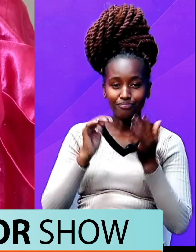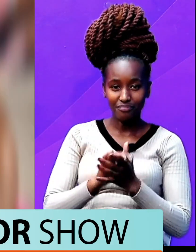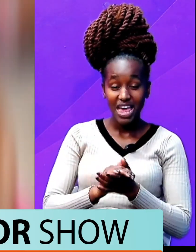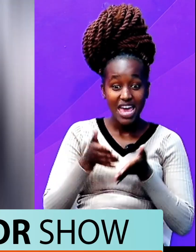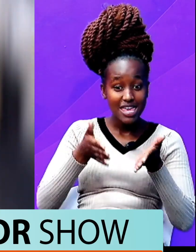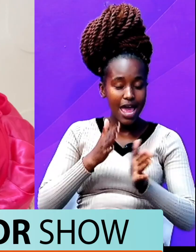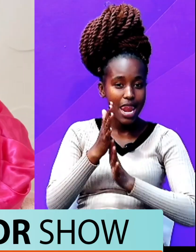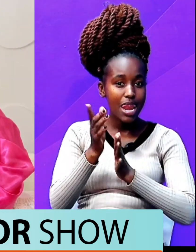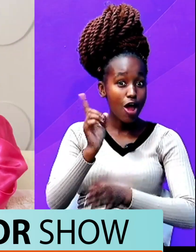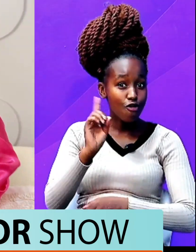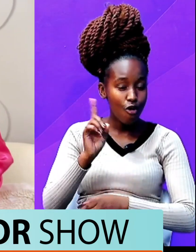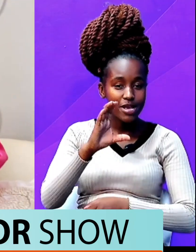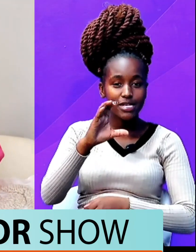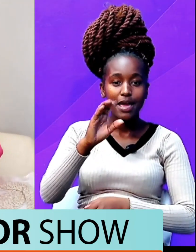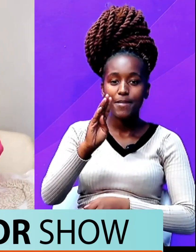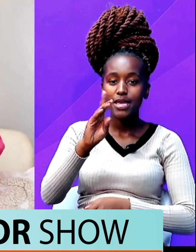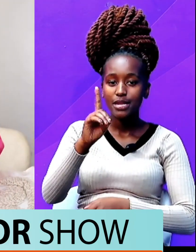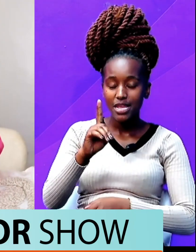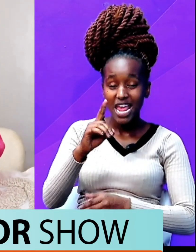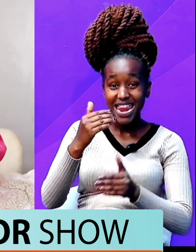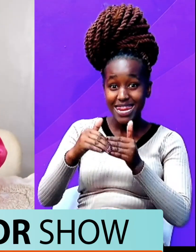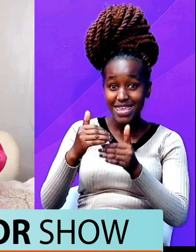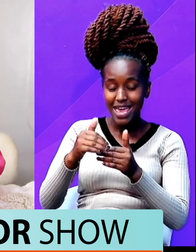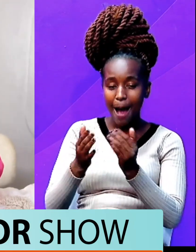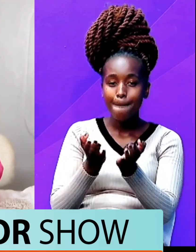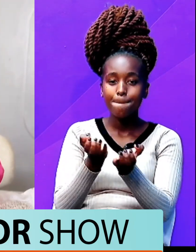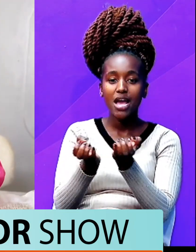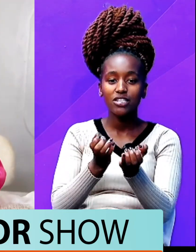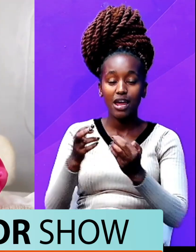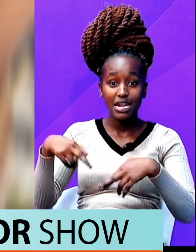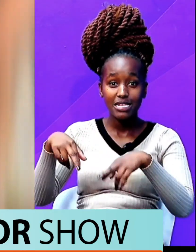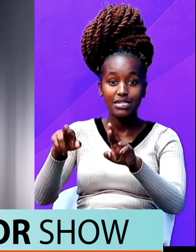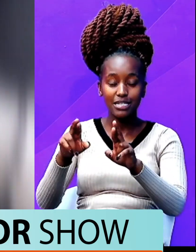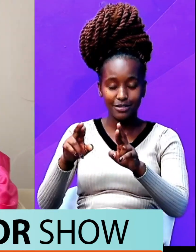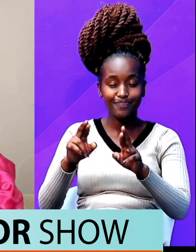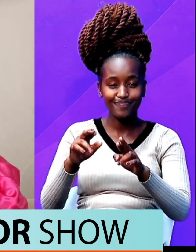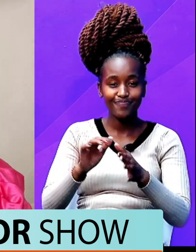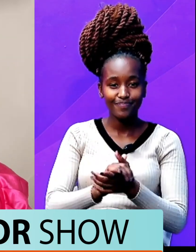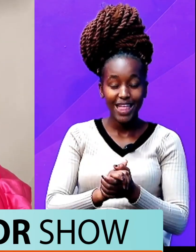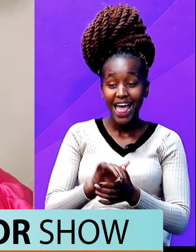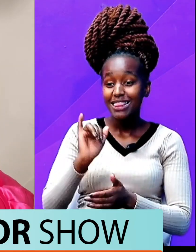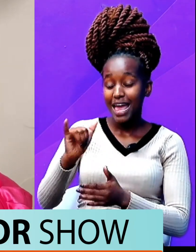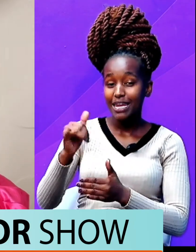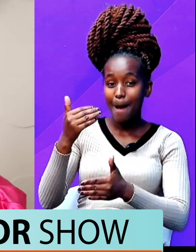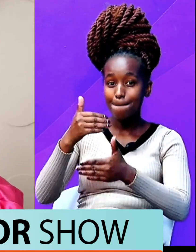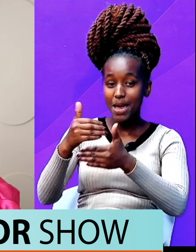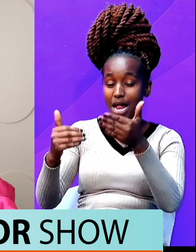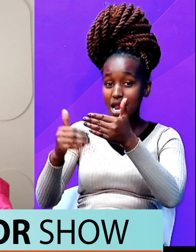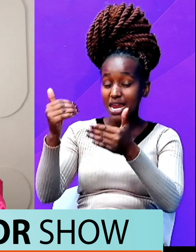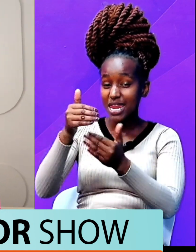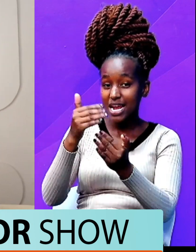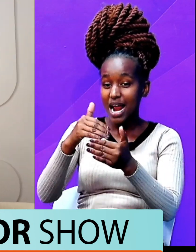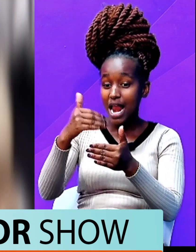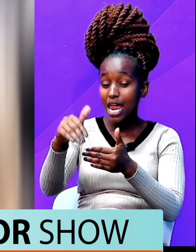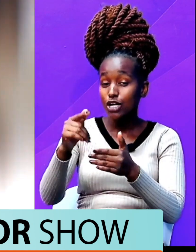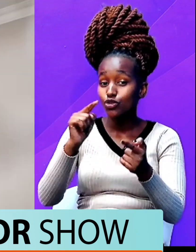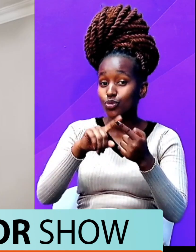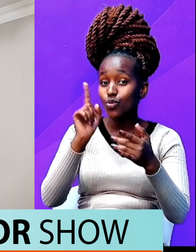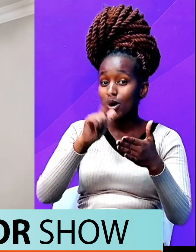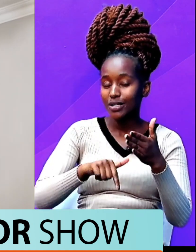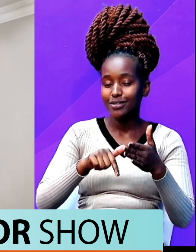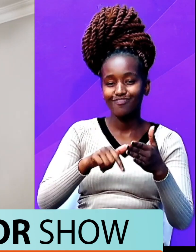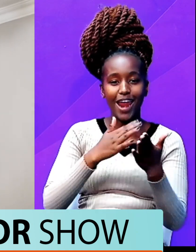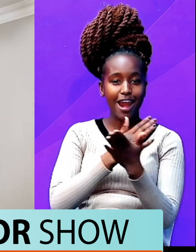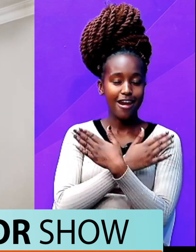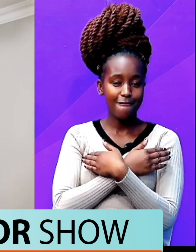Nairobi CBD along Biashara Street, Houston Plaza. Just the building is next to Rafiki Bank, so that's where we